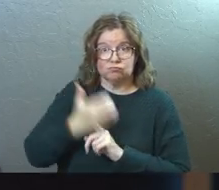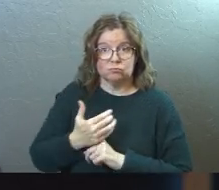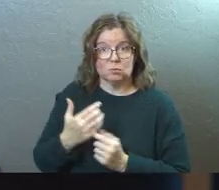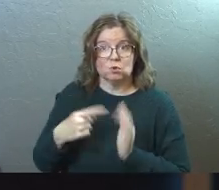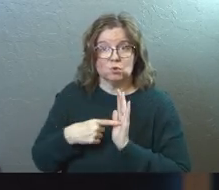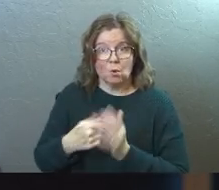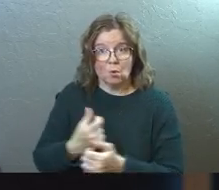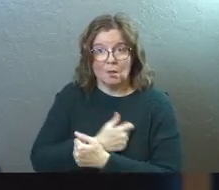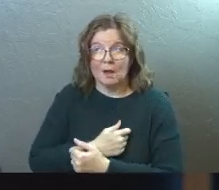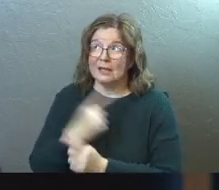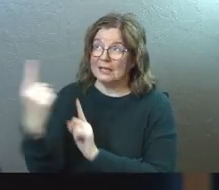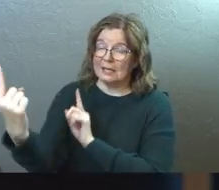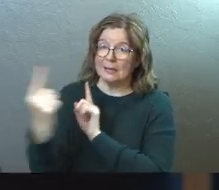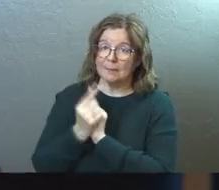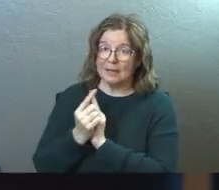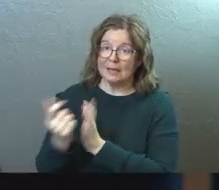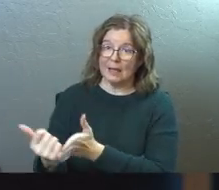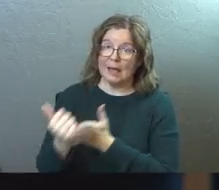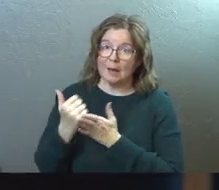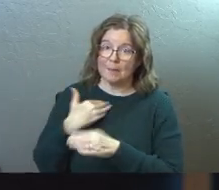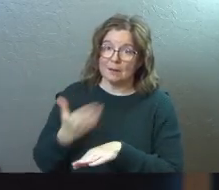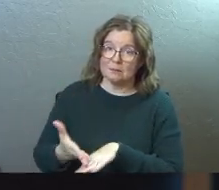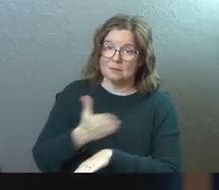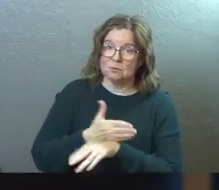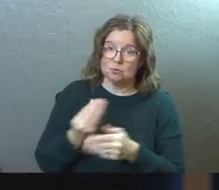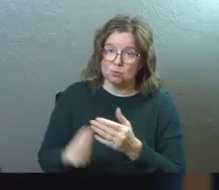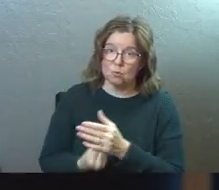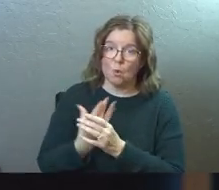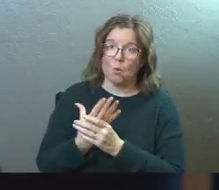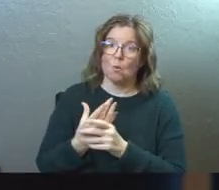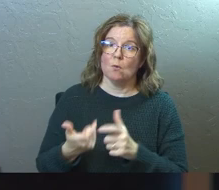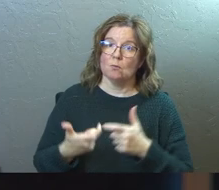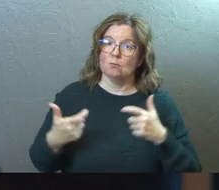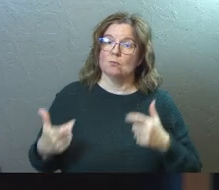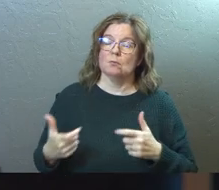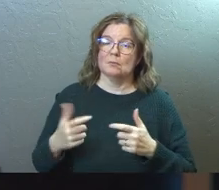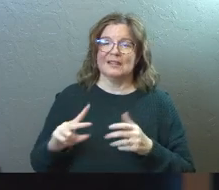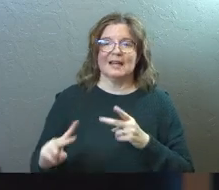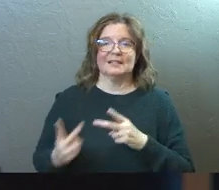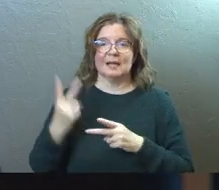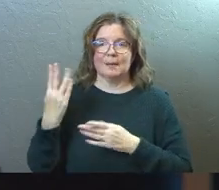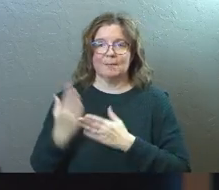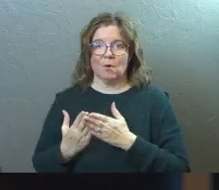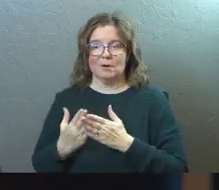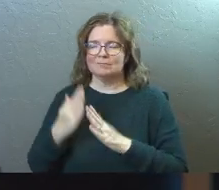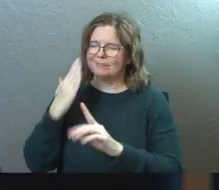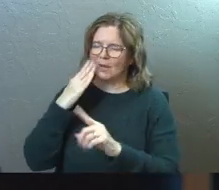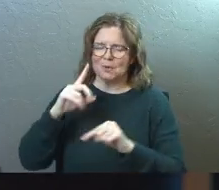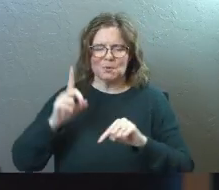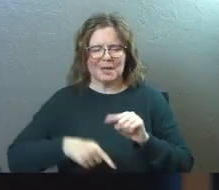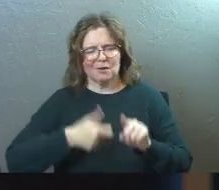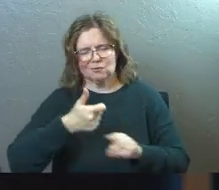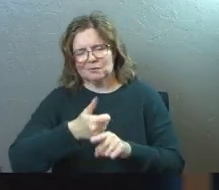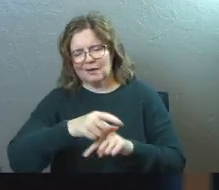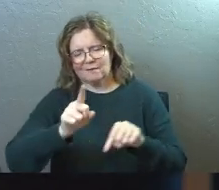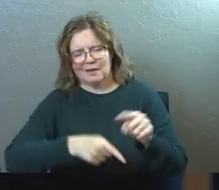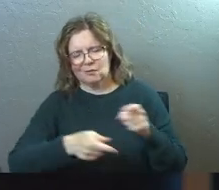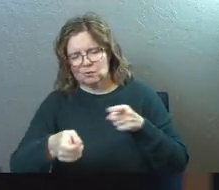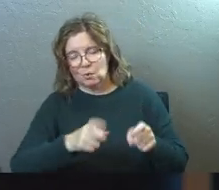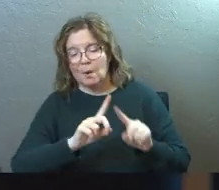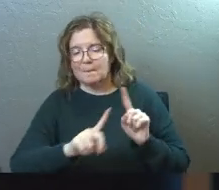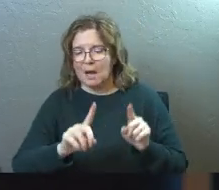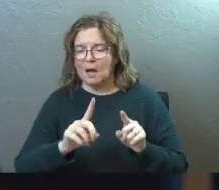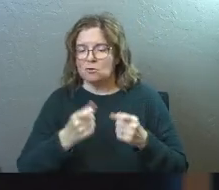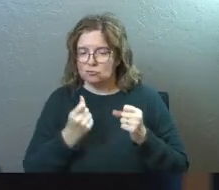he meets us there and he helps us to grow. So that's what the second half of James is saying. He's like, I know you can't tame the tongue, but